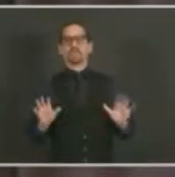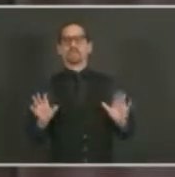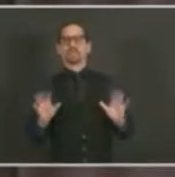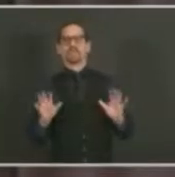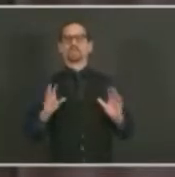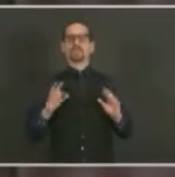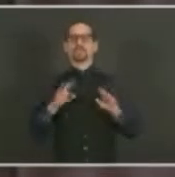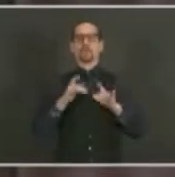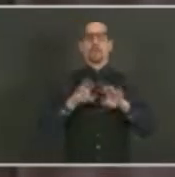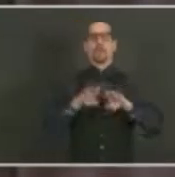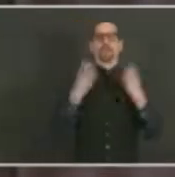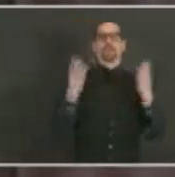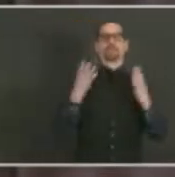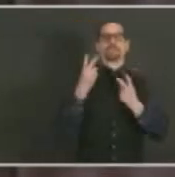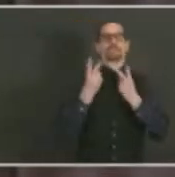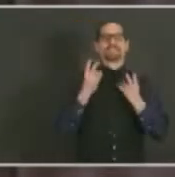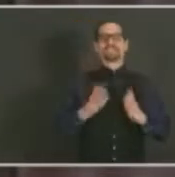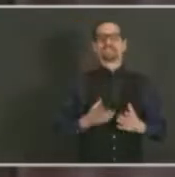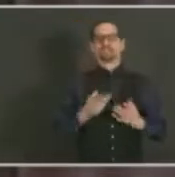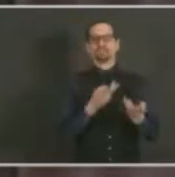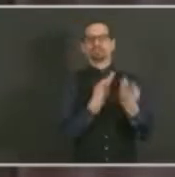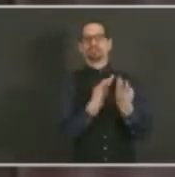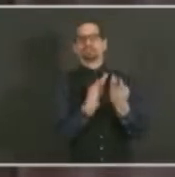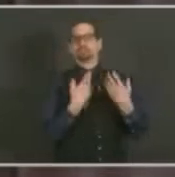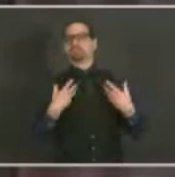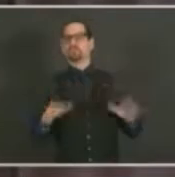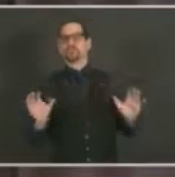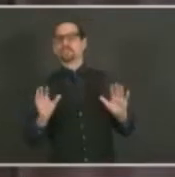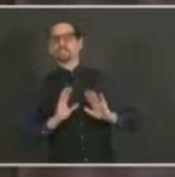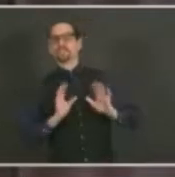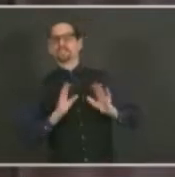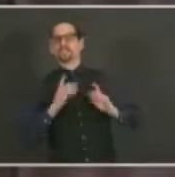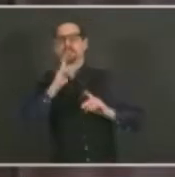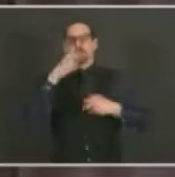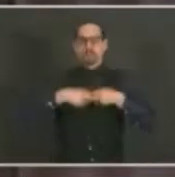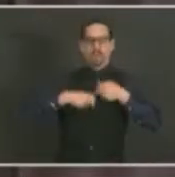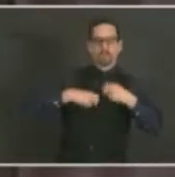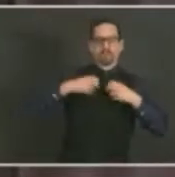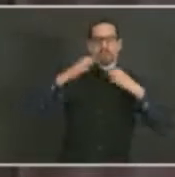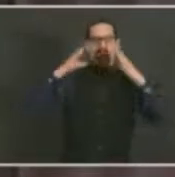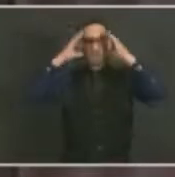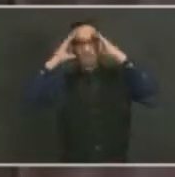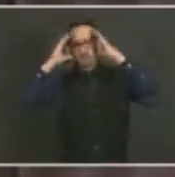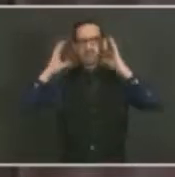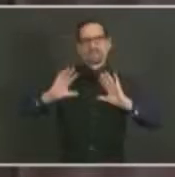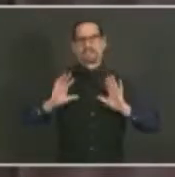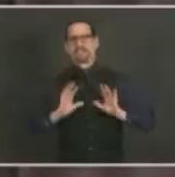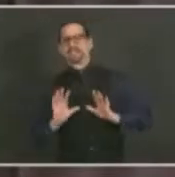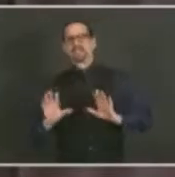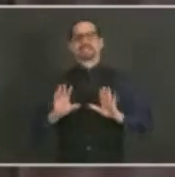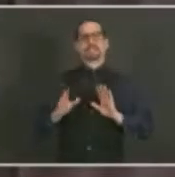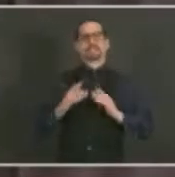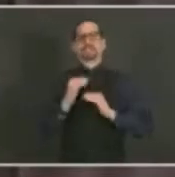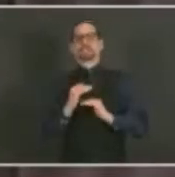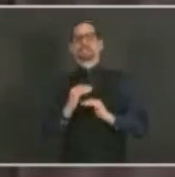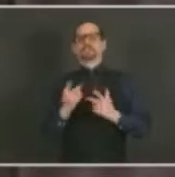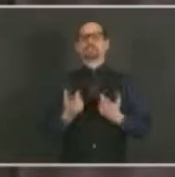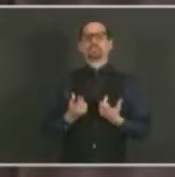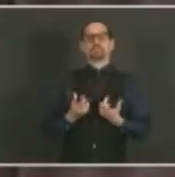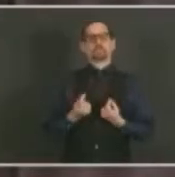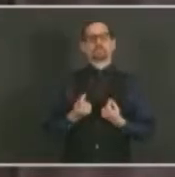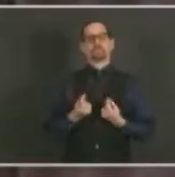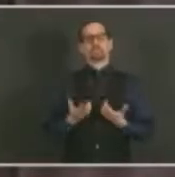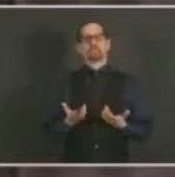in trouble and all of that. So again, what directive and discussions have you had from the Department of Health telling the nursing